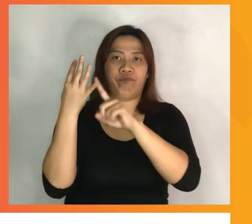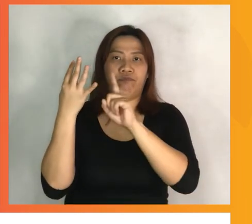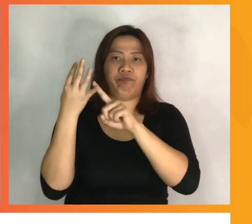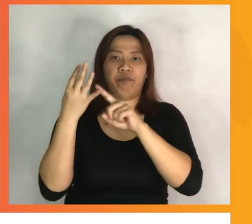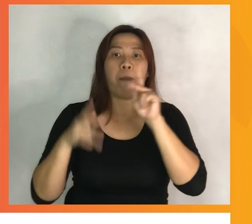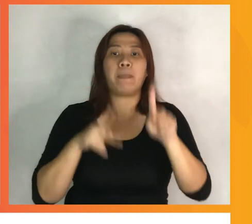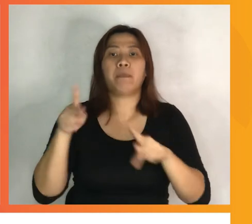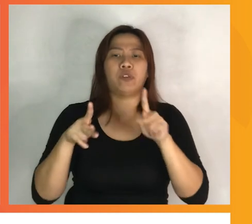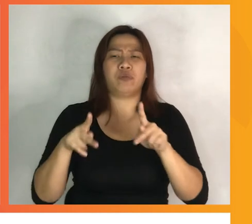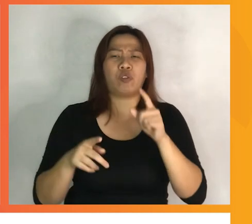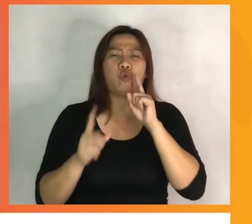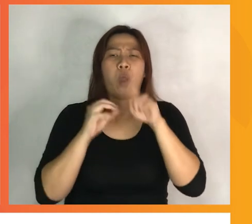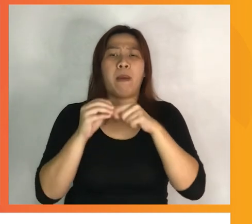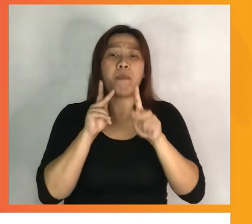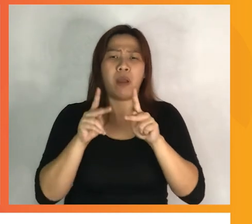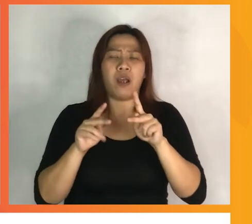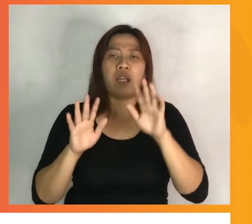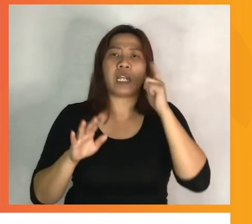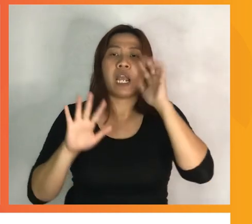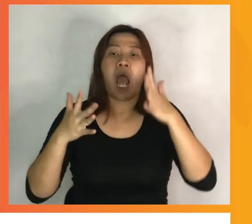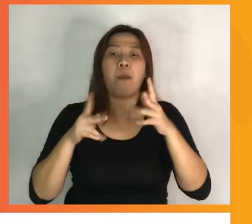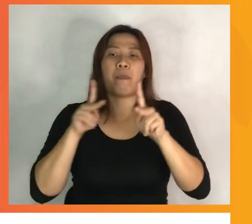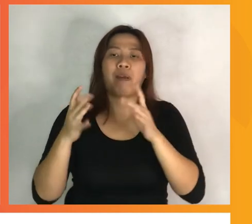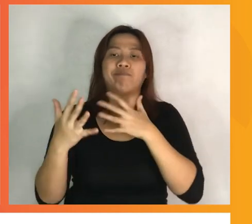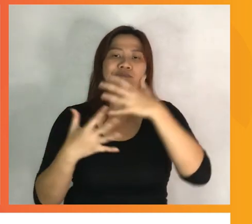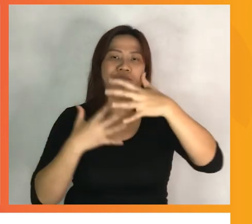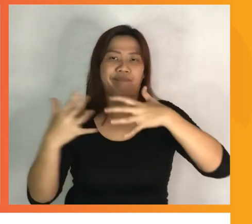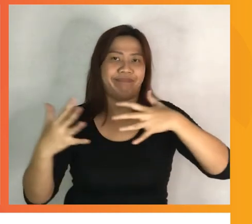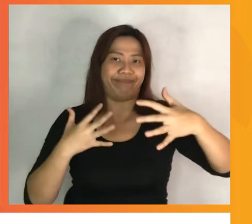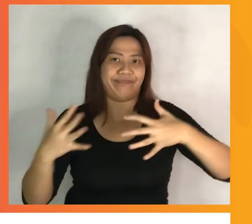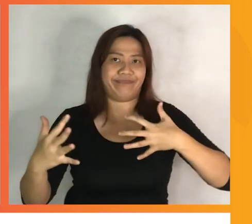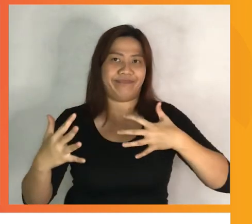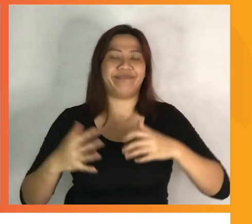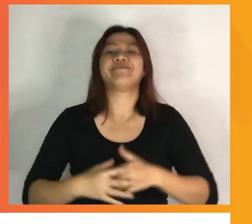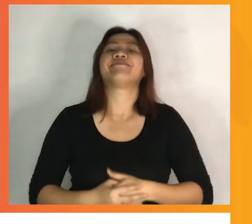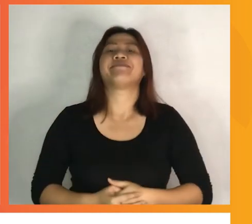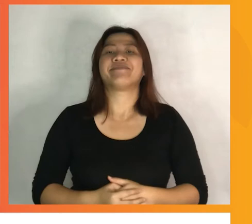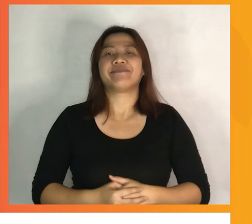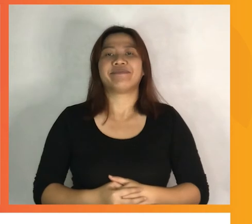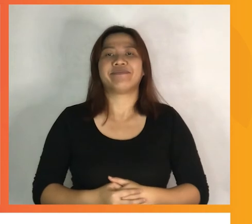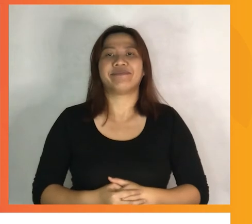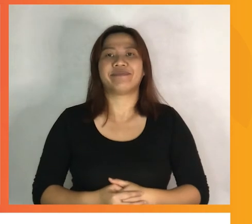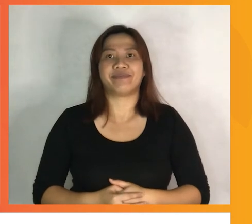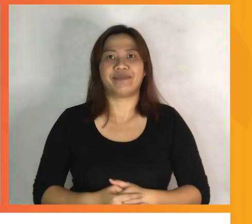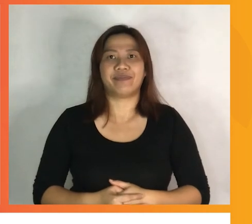When we talk about people, what we're thinking about is really how the participants interact.